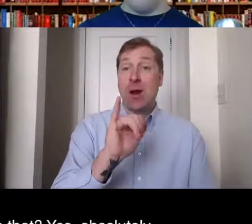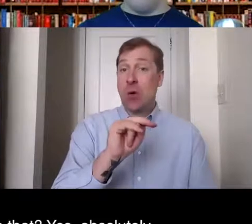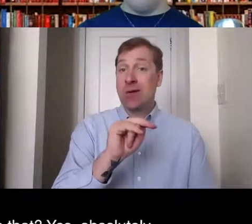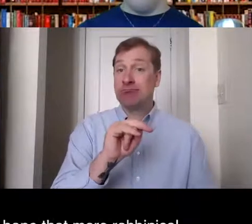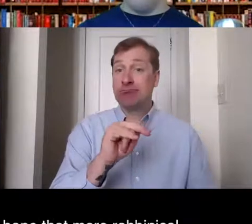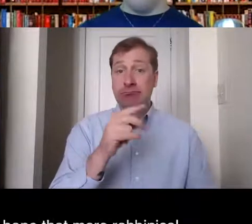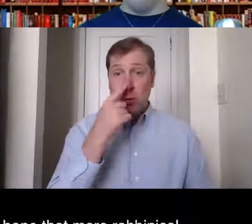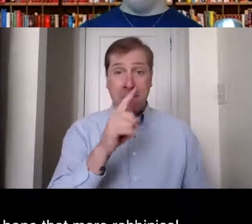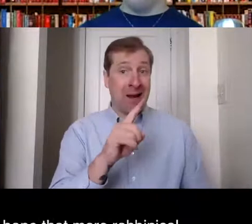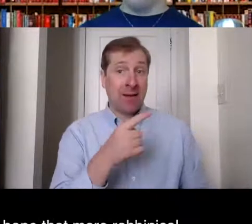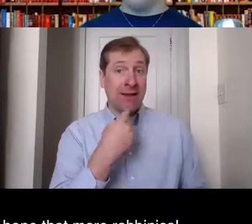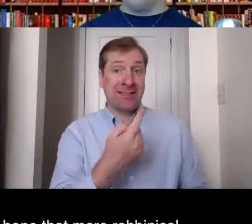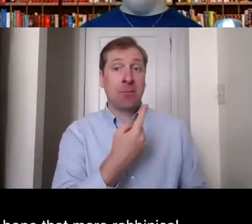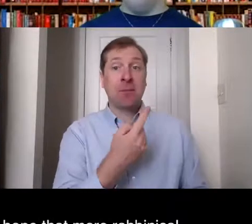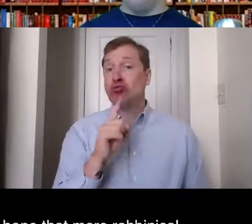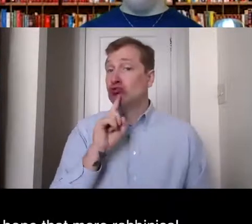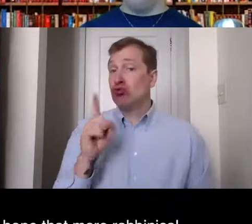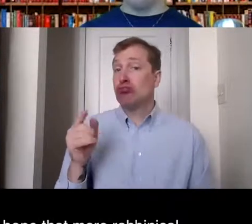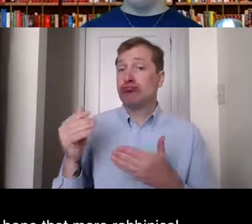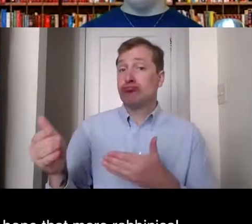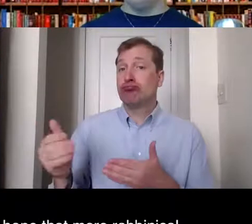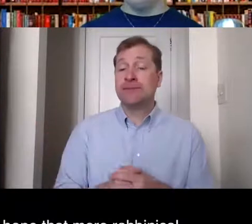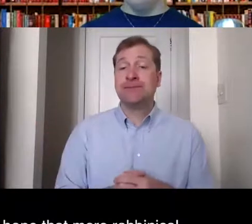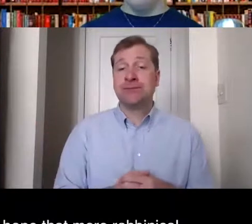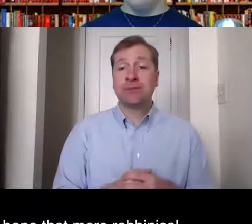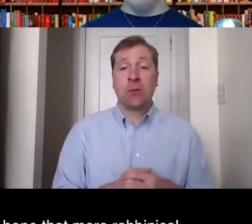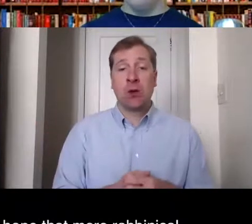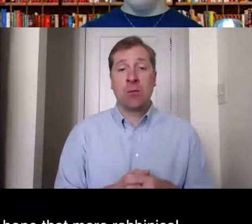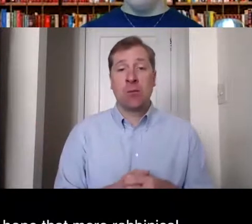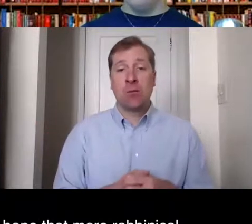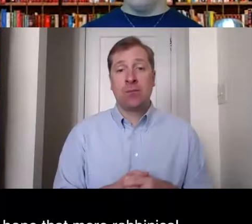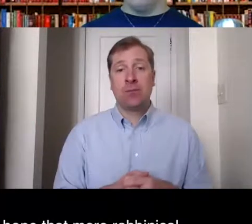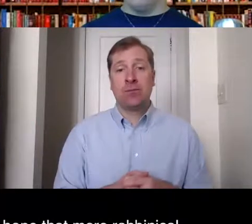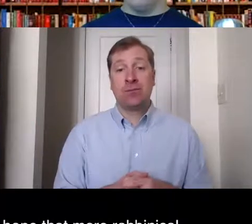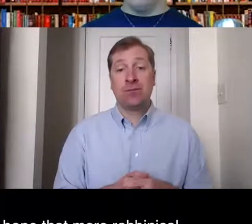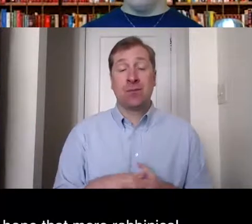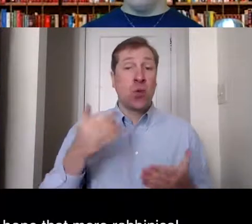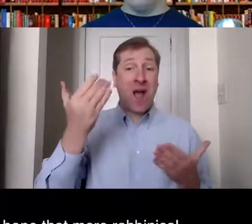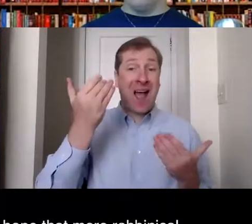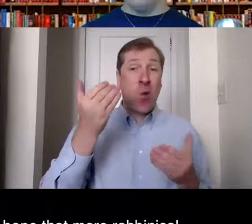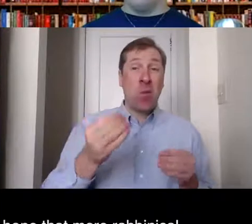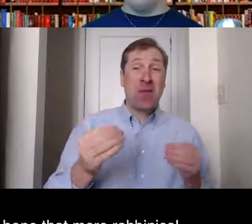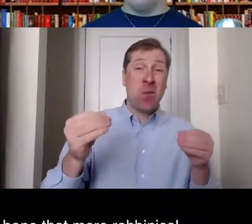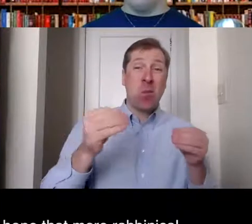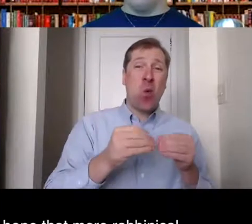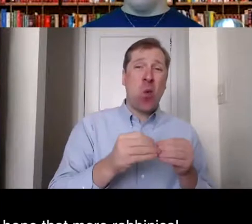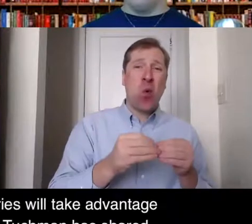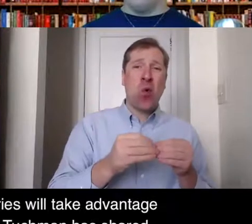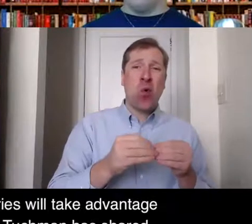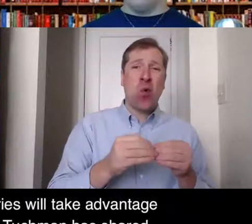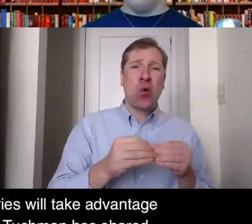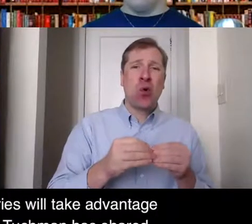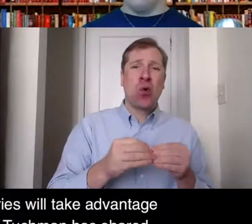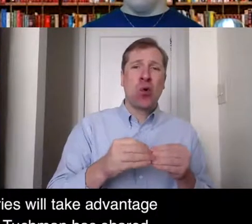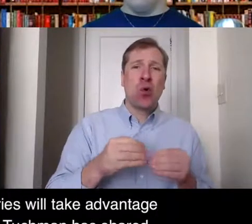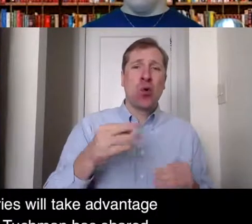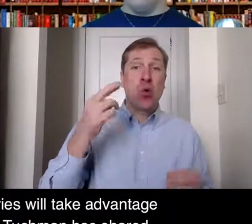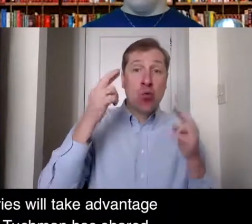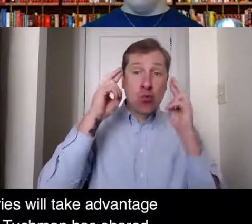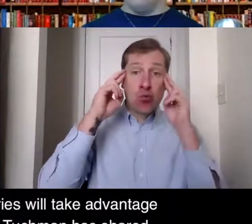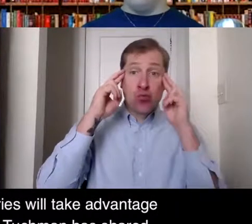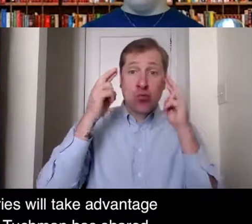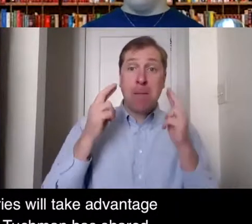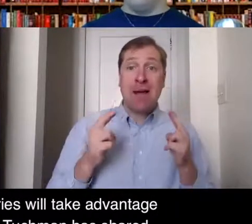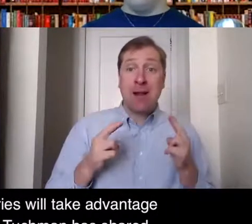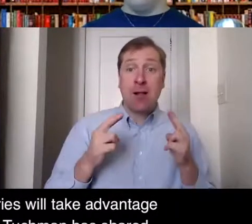absolutely. Well, I hope that more rabbinical professors